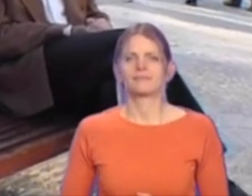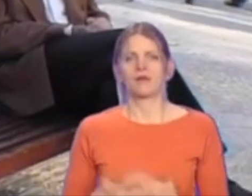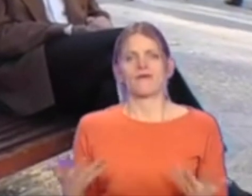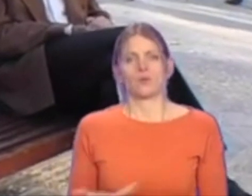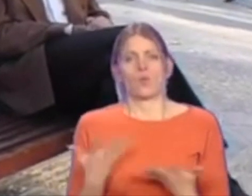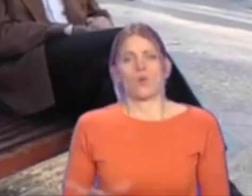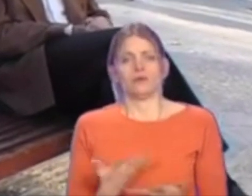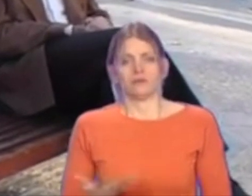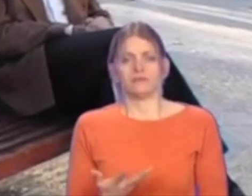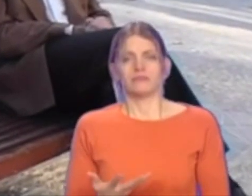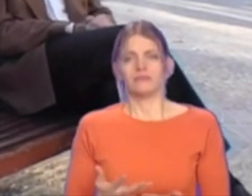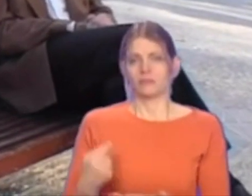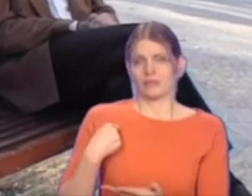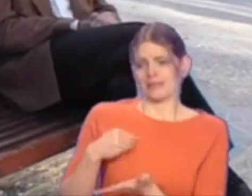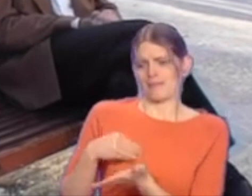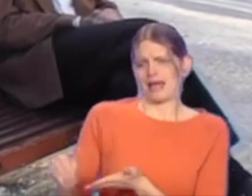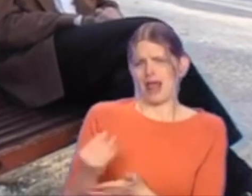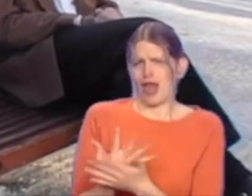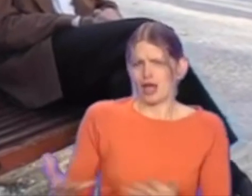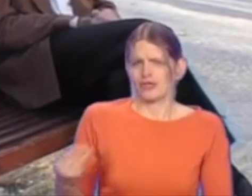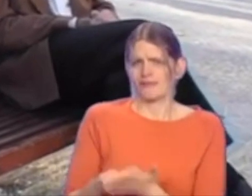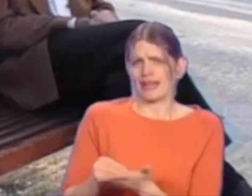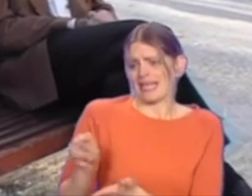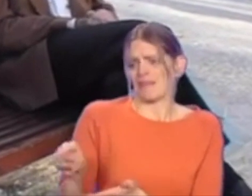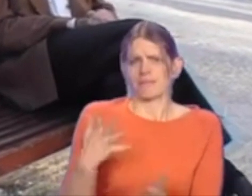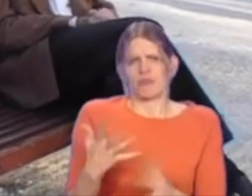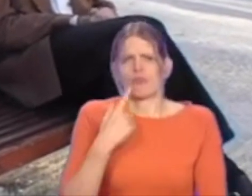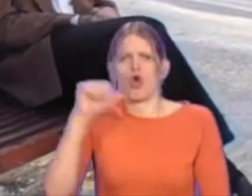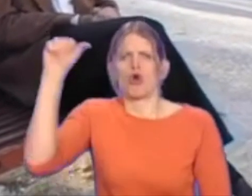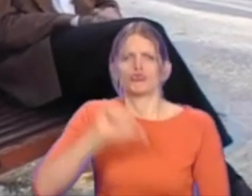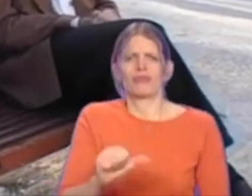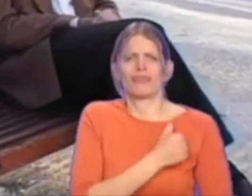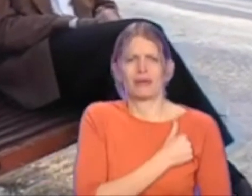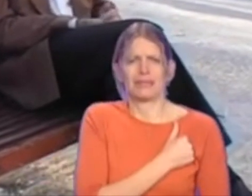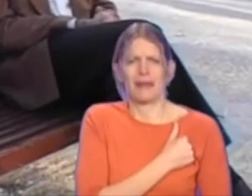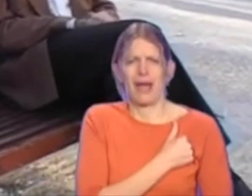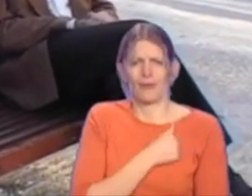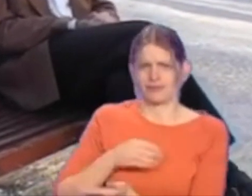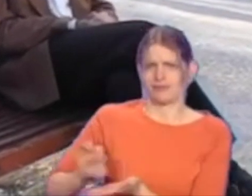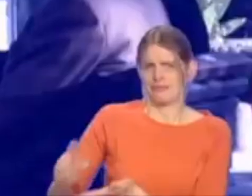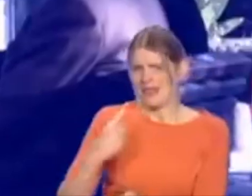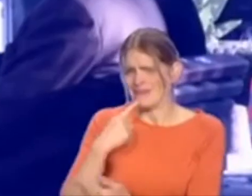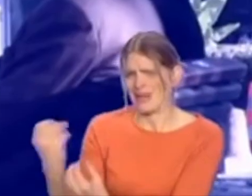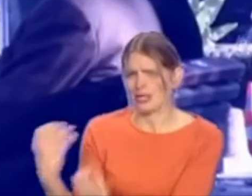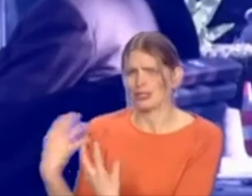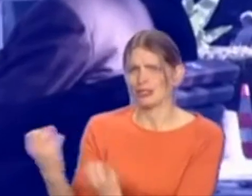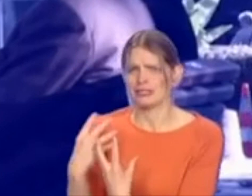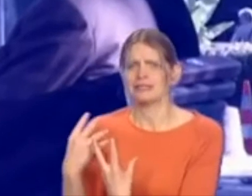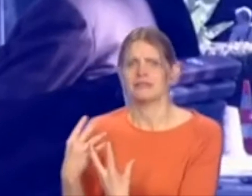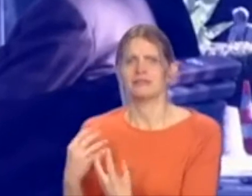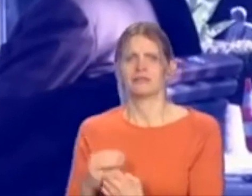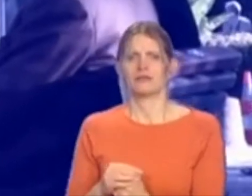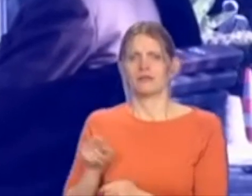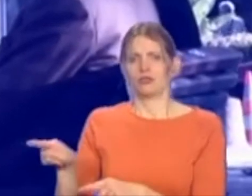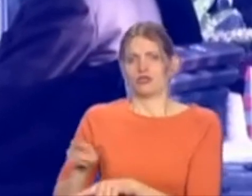to pay a lot of money to this informer for them to be done. It was about £100,000, I believe. But of course, it was well worth it. And one of